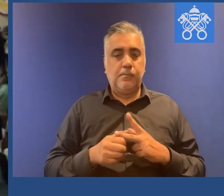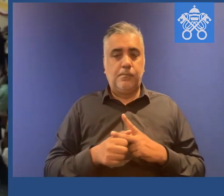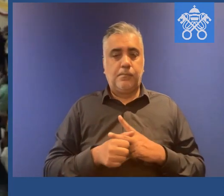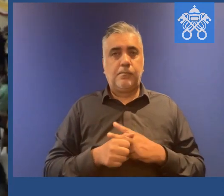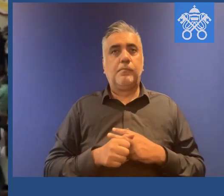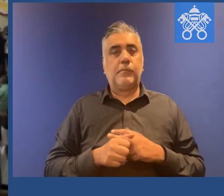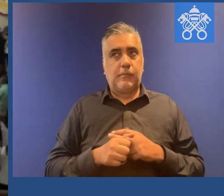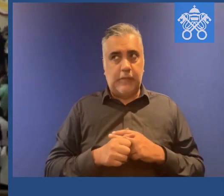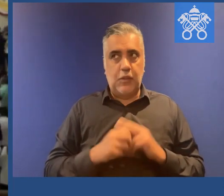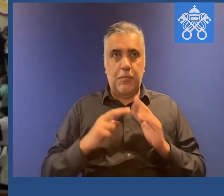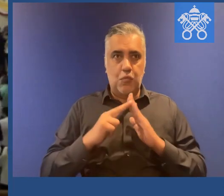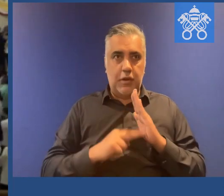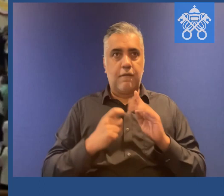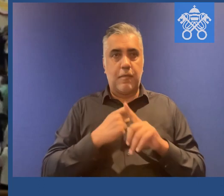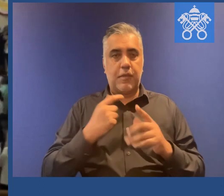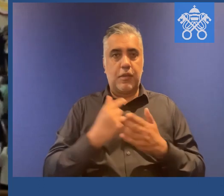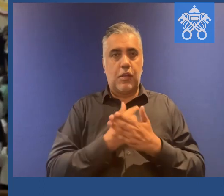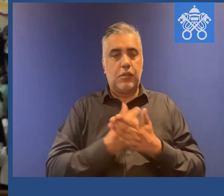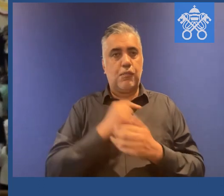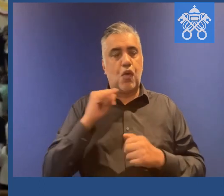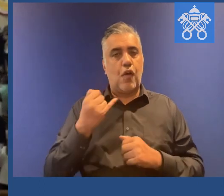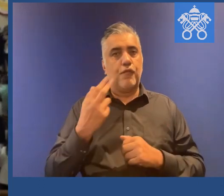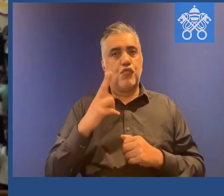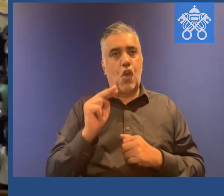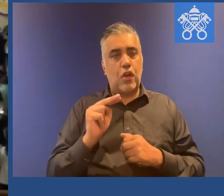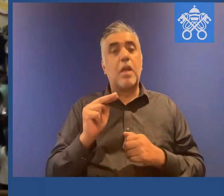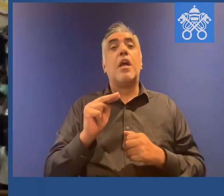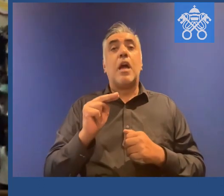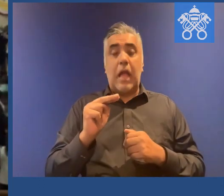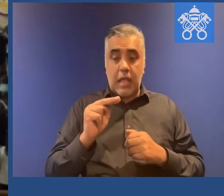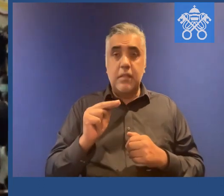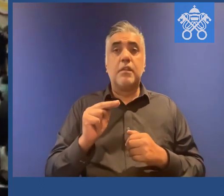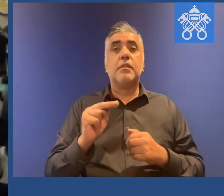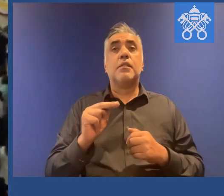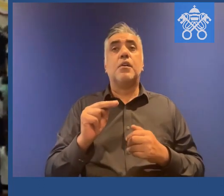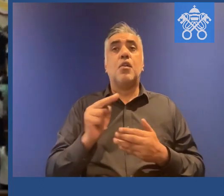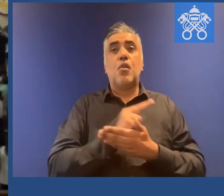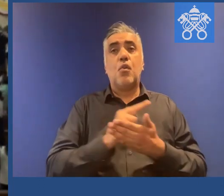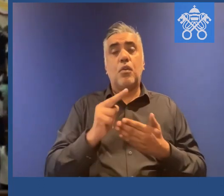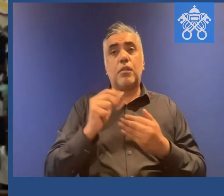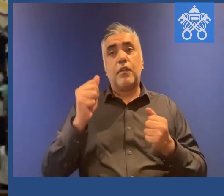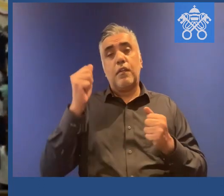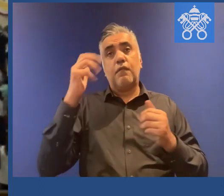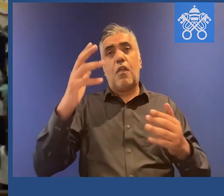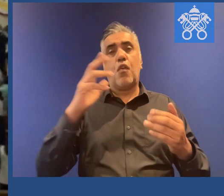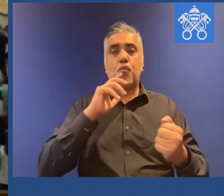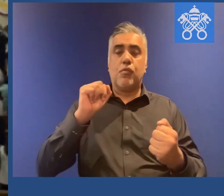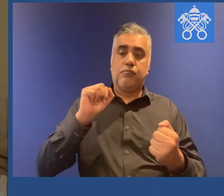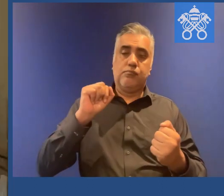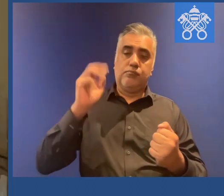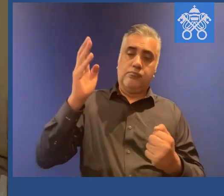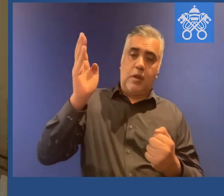There will then be a reading from the Gospel of John and the Holy Father's address to